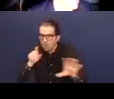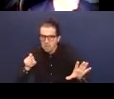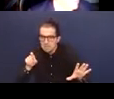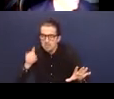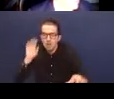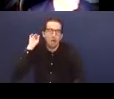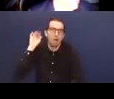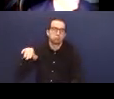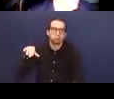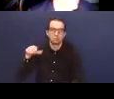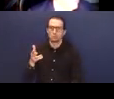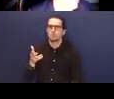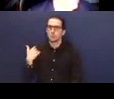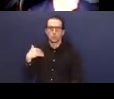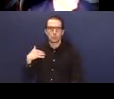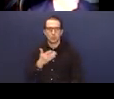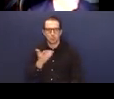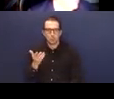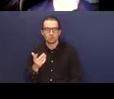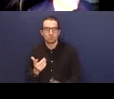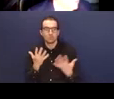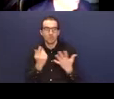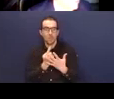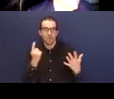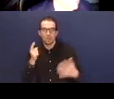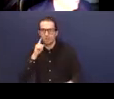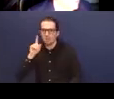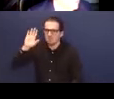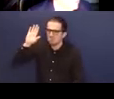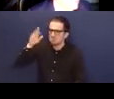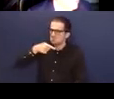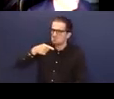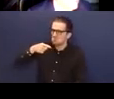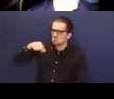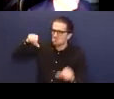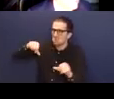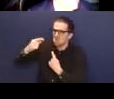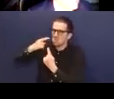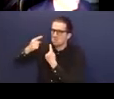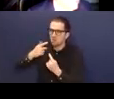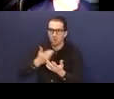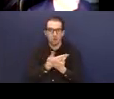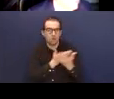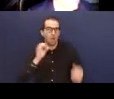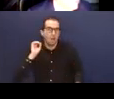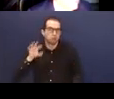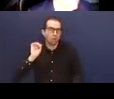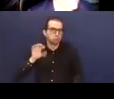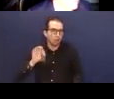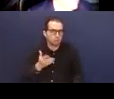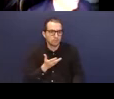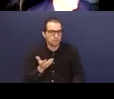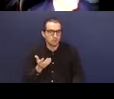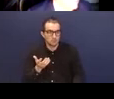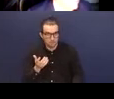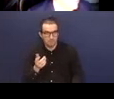And only 1 in 10 will complain about inaccessible online experiences. So just because you're not getting complaints doesn't